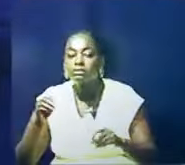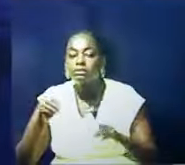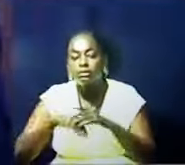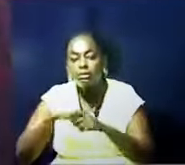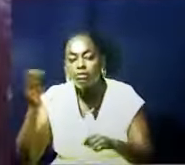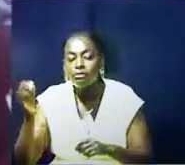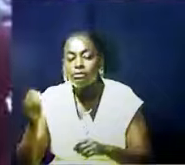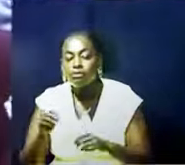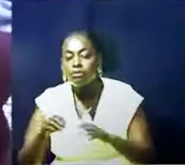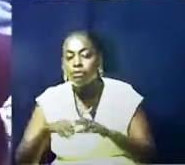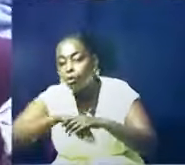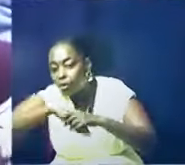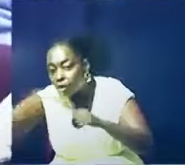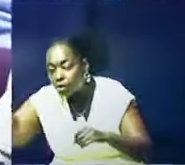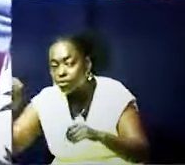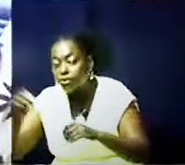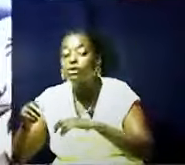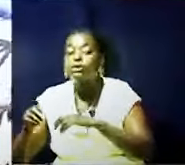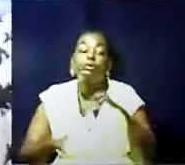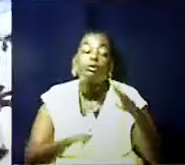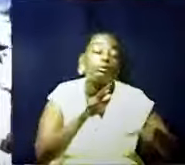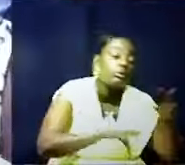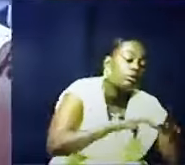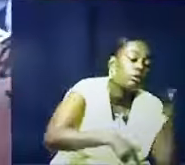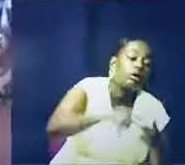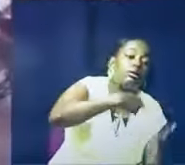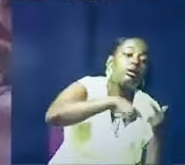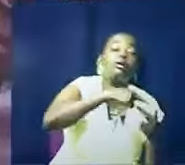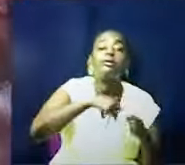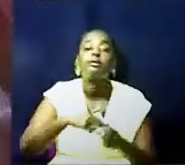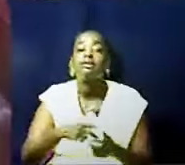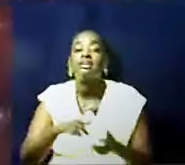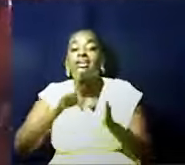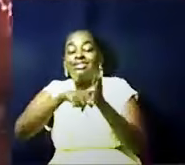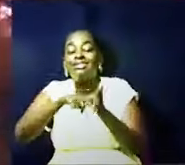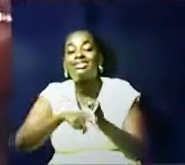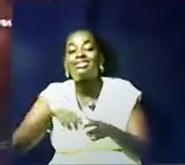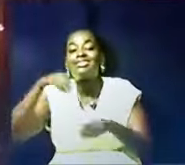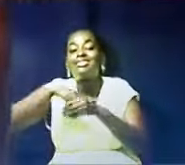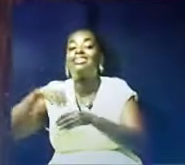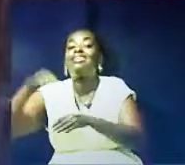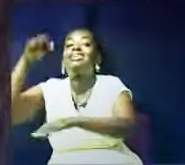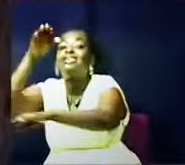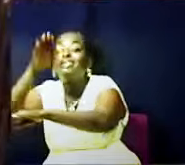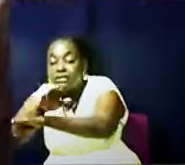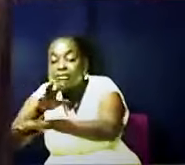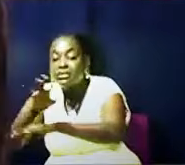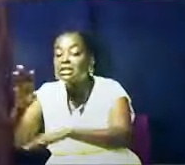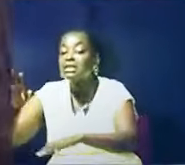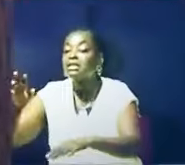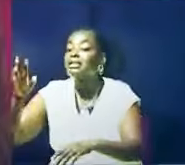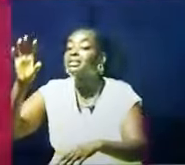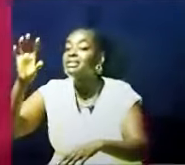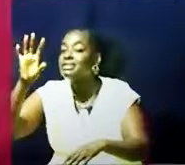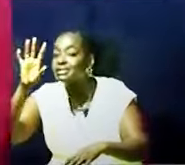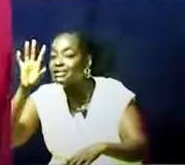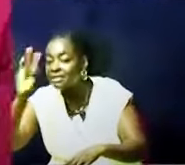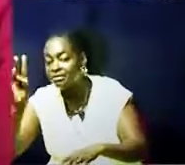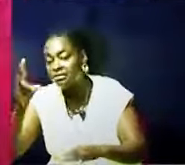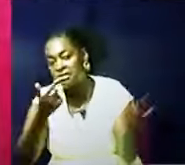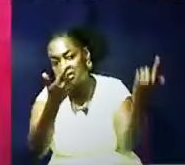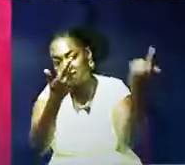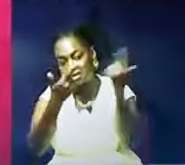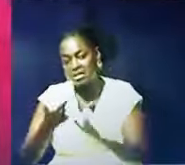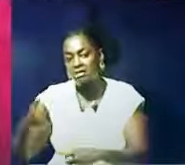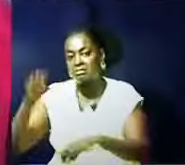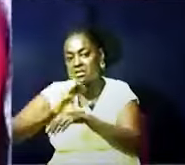them. Who said? Not that they don't come. And that's I want, but they don't have people to lead them. Nini power